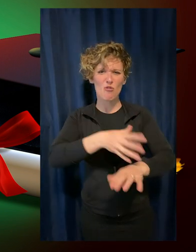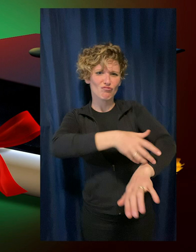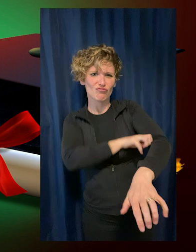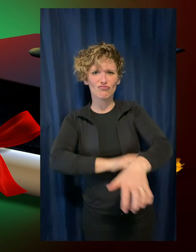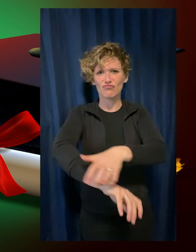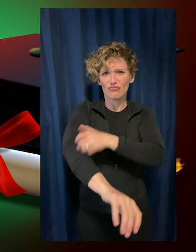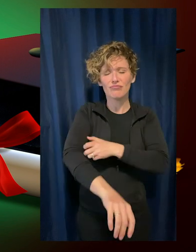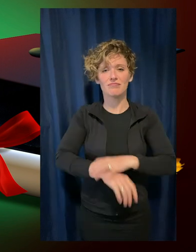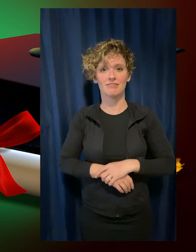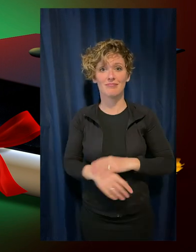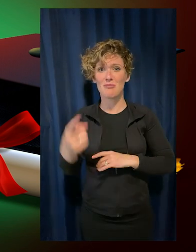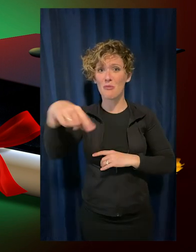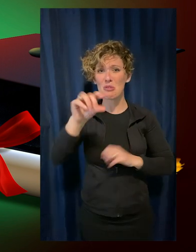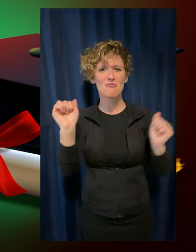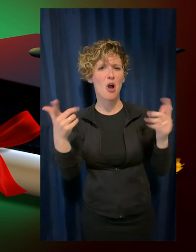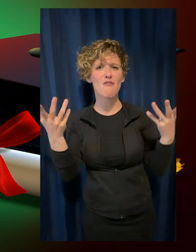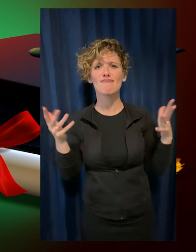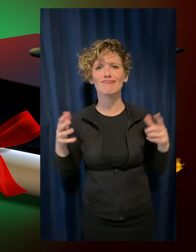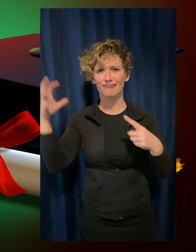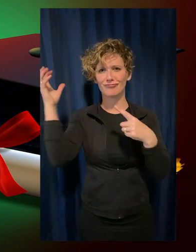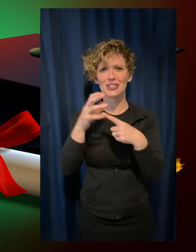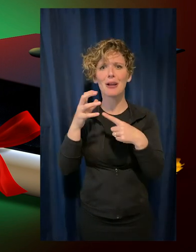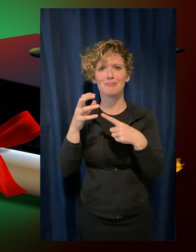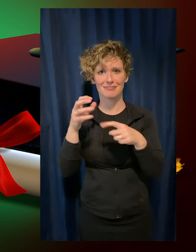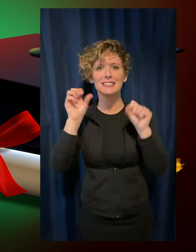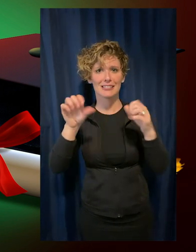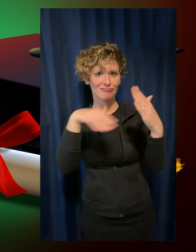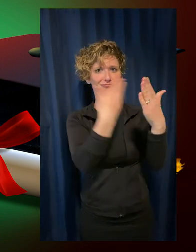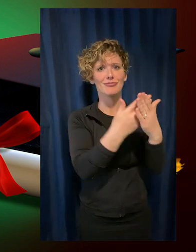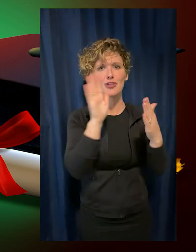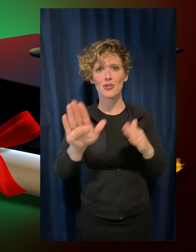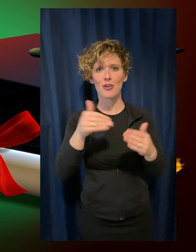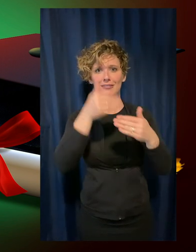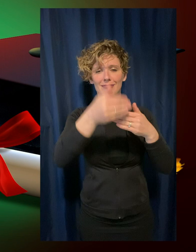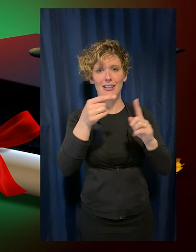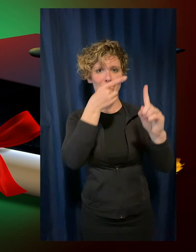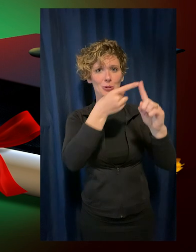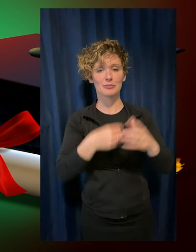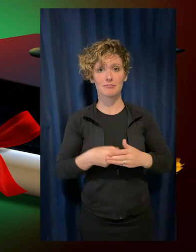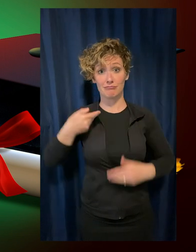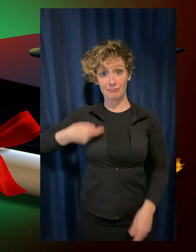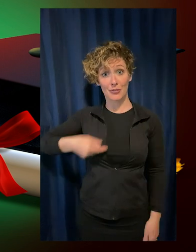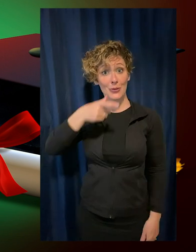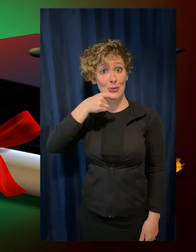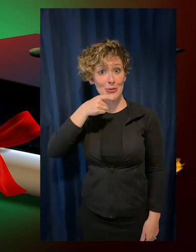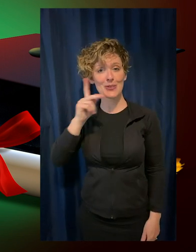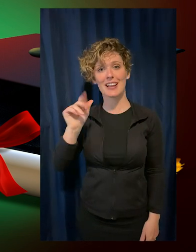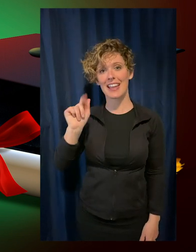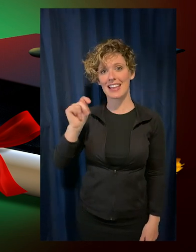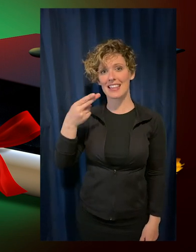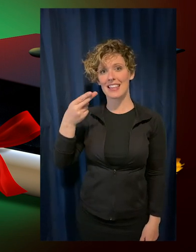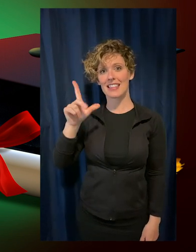to reach your next goals. My name is Catherine Pasqua. I'm the UA Scholar Admissions Counselor with